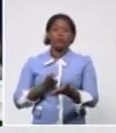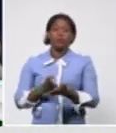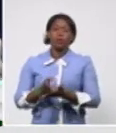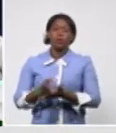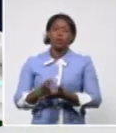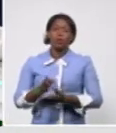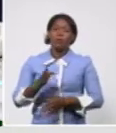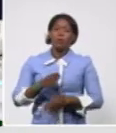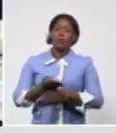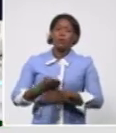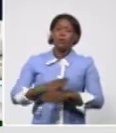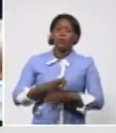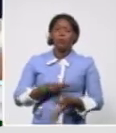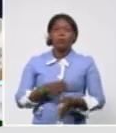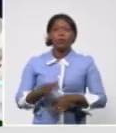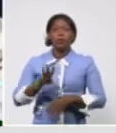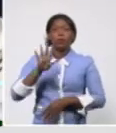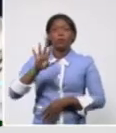7, or